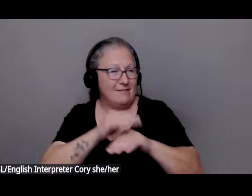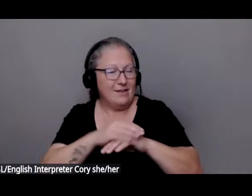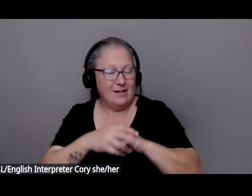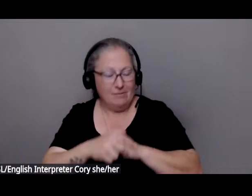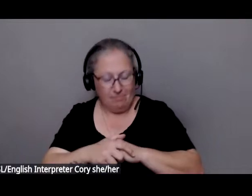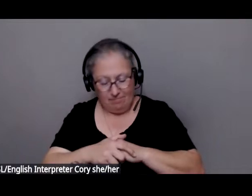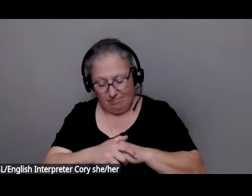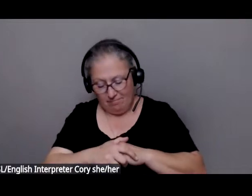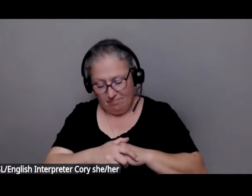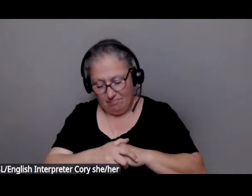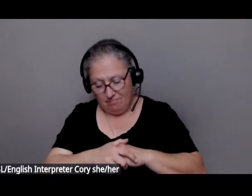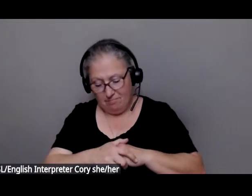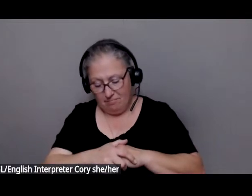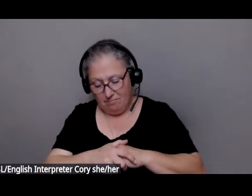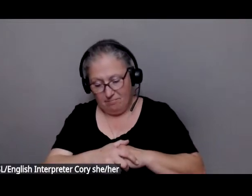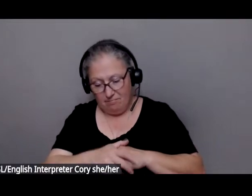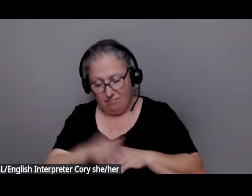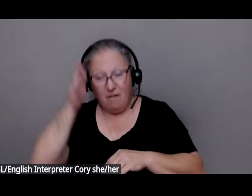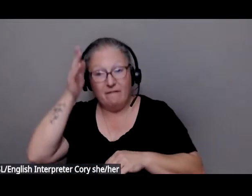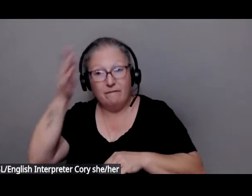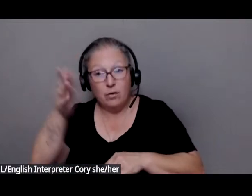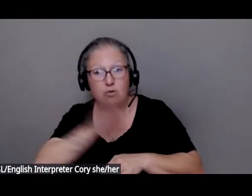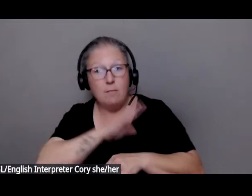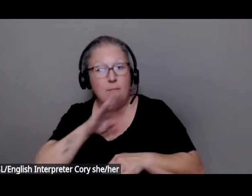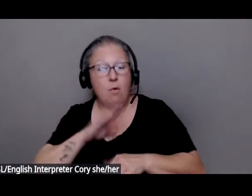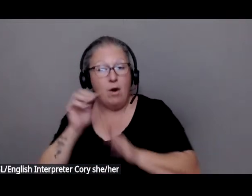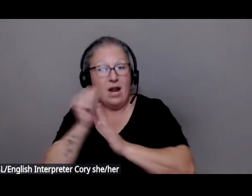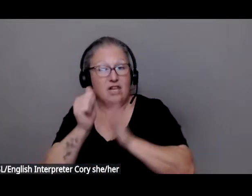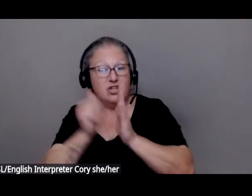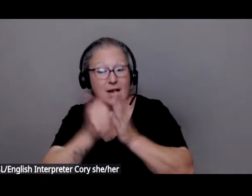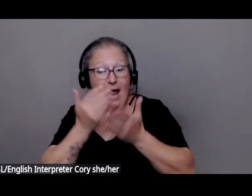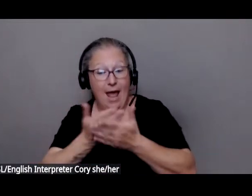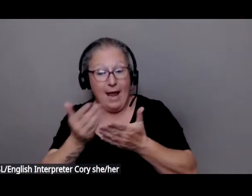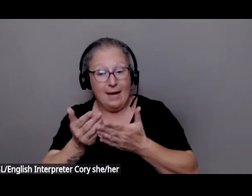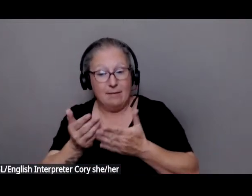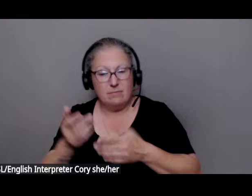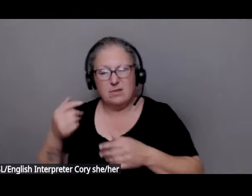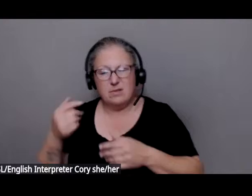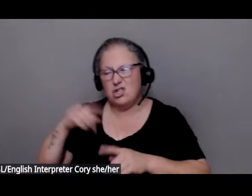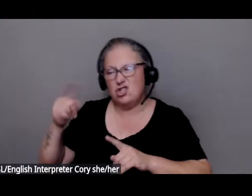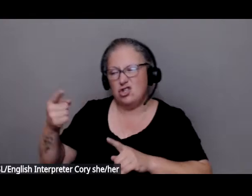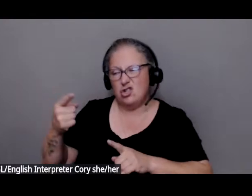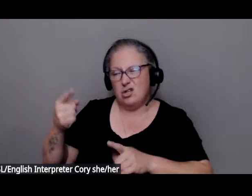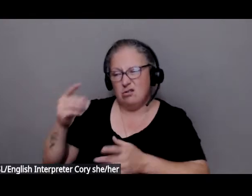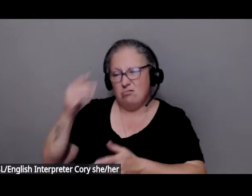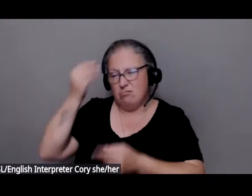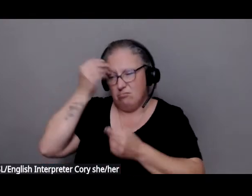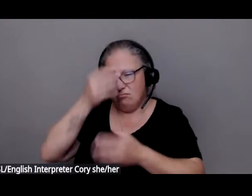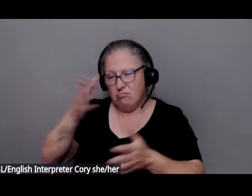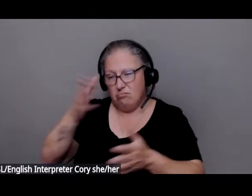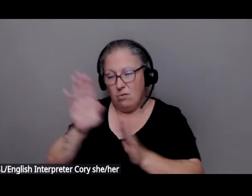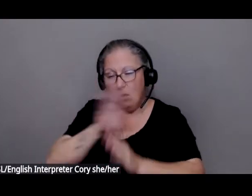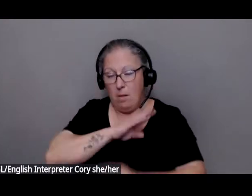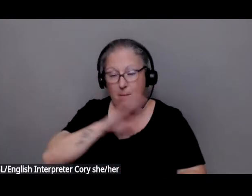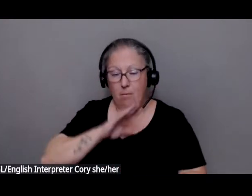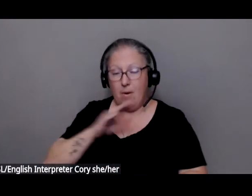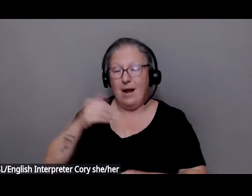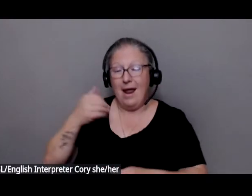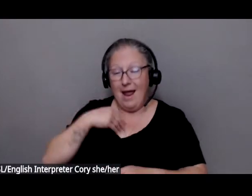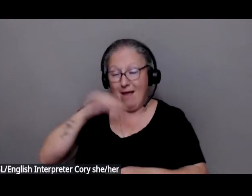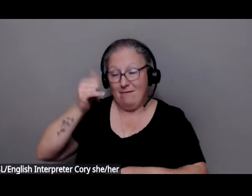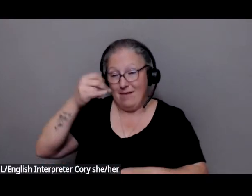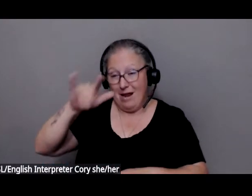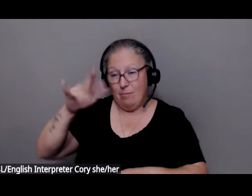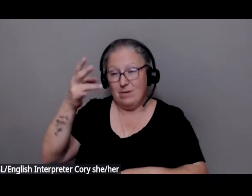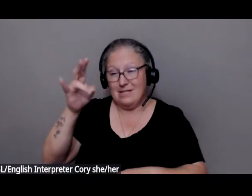okay. Future board agenda items. Let me just indicate for the board that we've got our April 17th